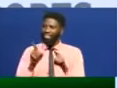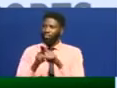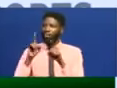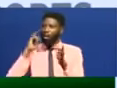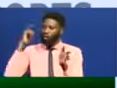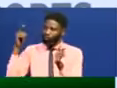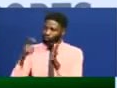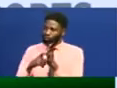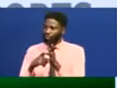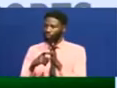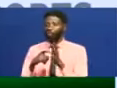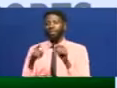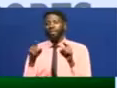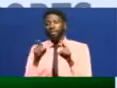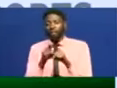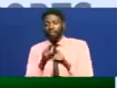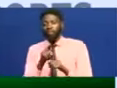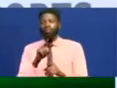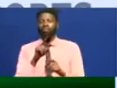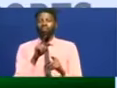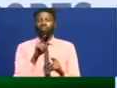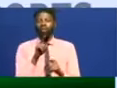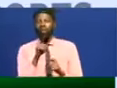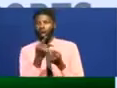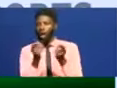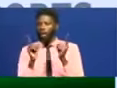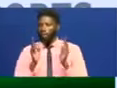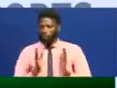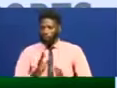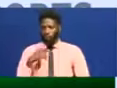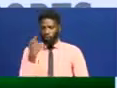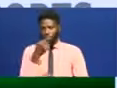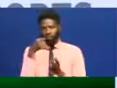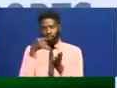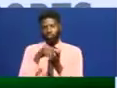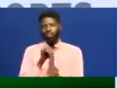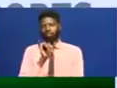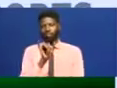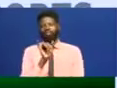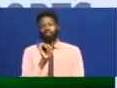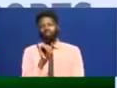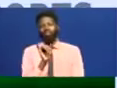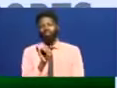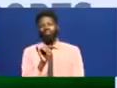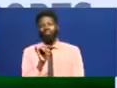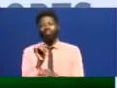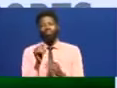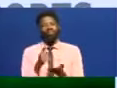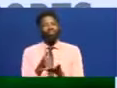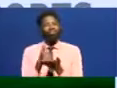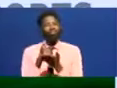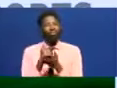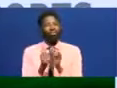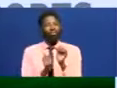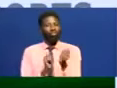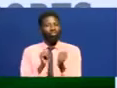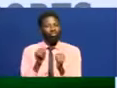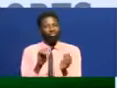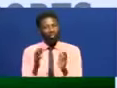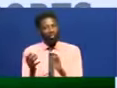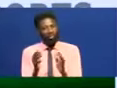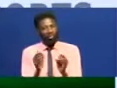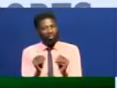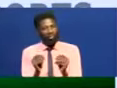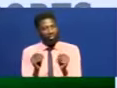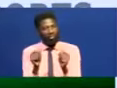acknowledged. And so everybody that has been part of that journey to sort out our sporting space,